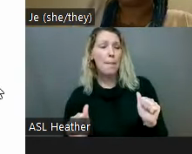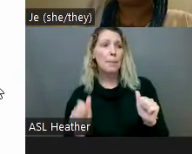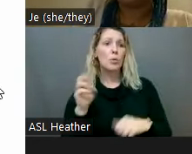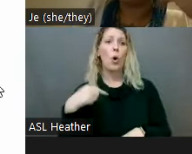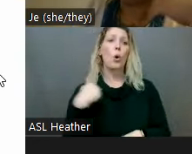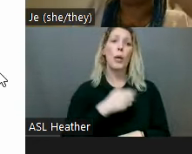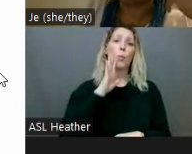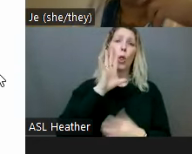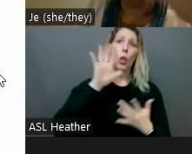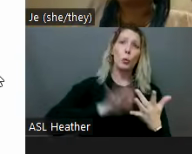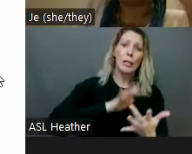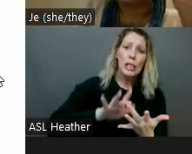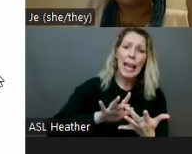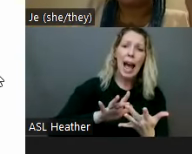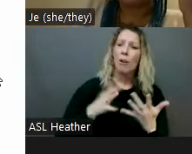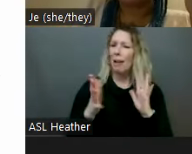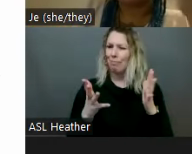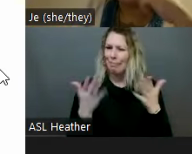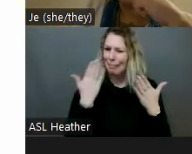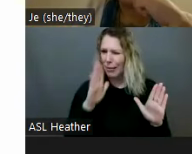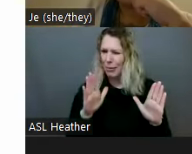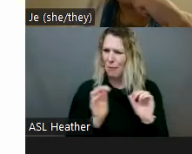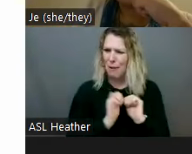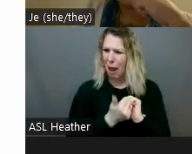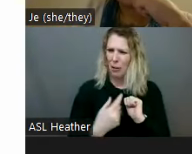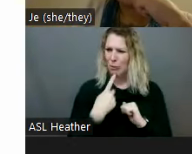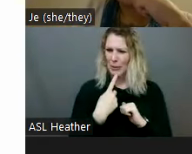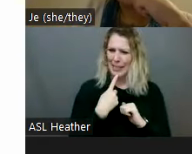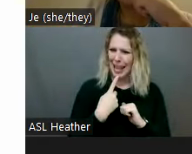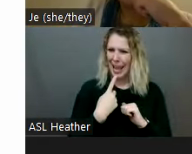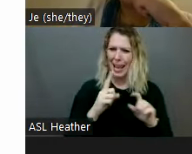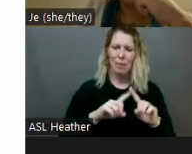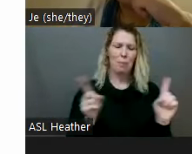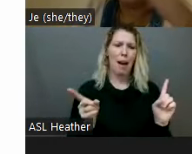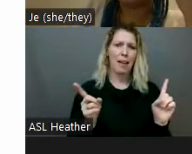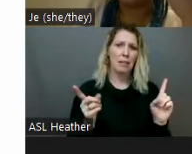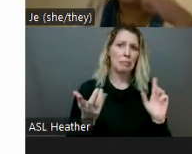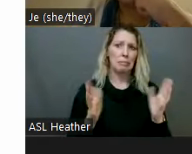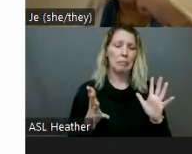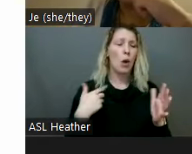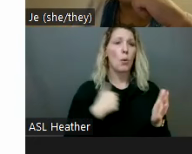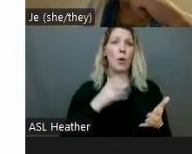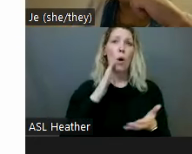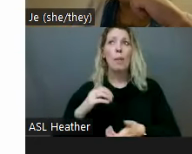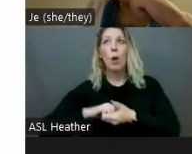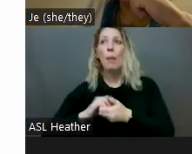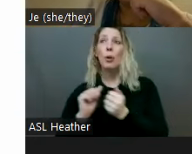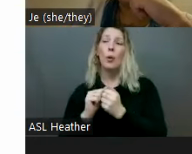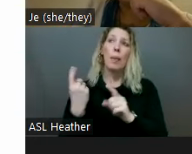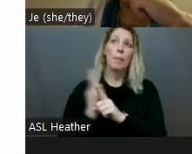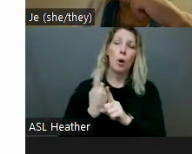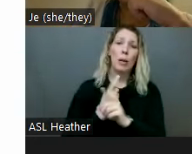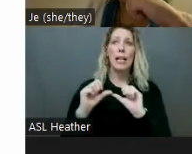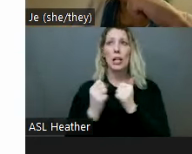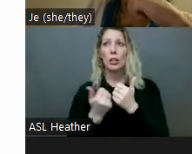reaching out, if, I don't even know necessarily how to say it, but we will be partnering with the appropriate agencies to make